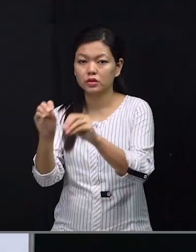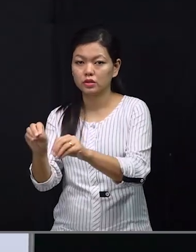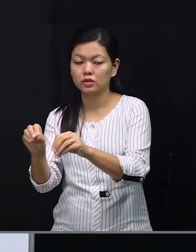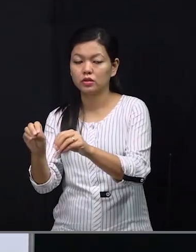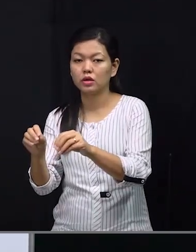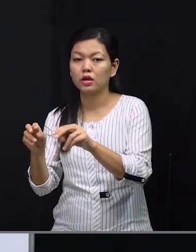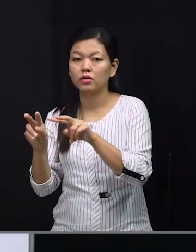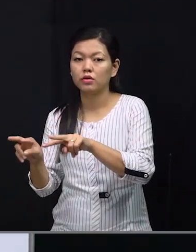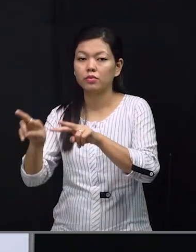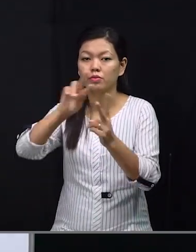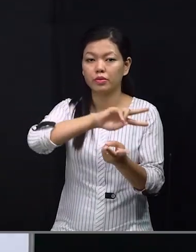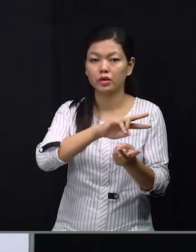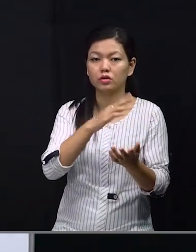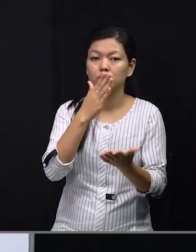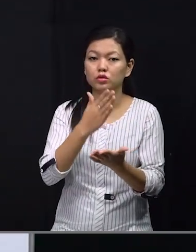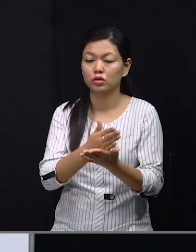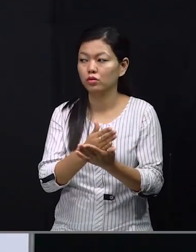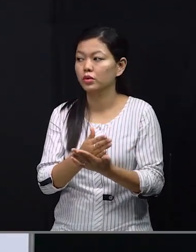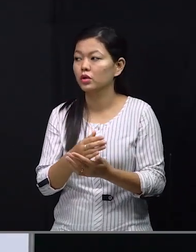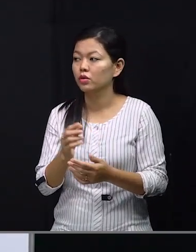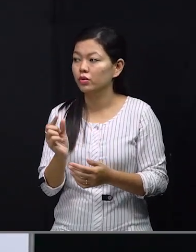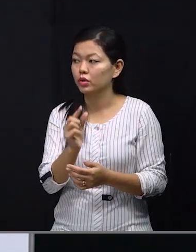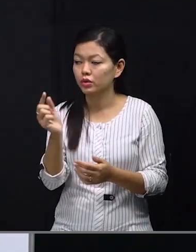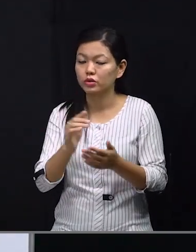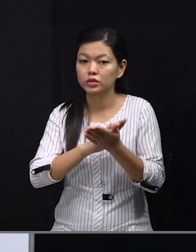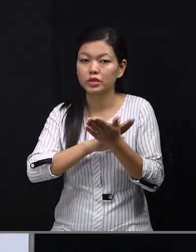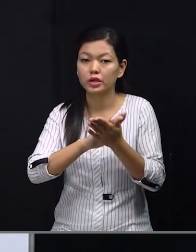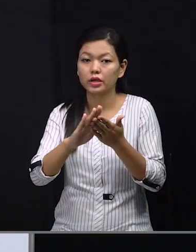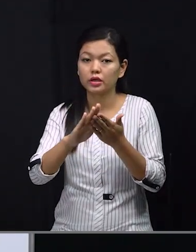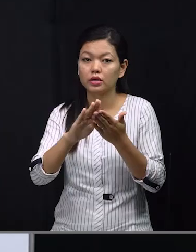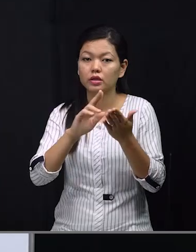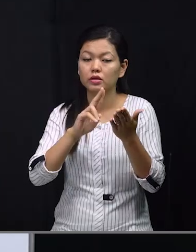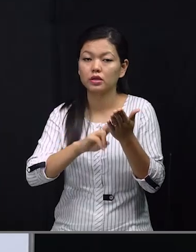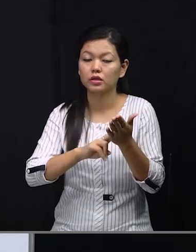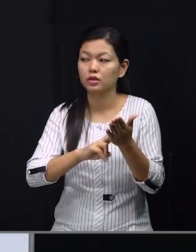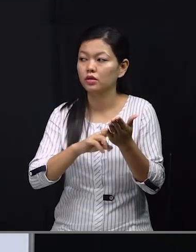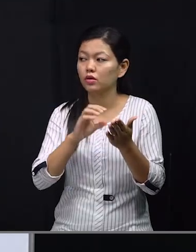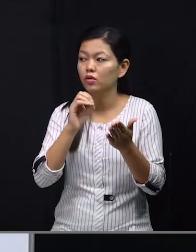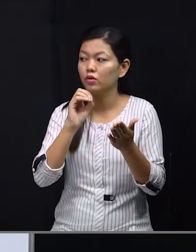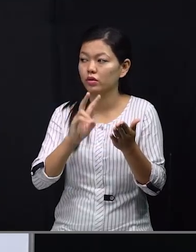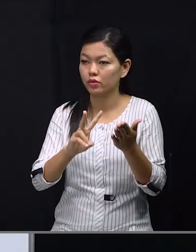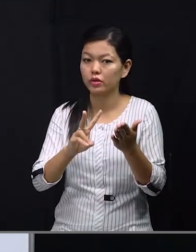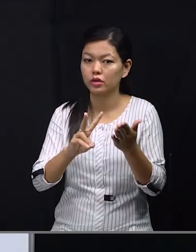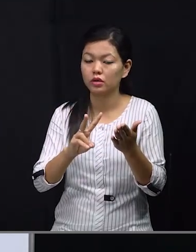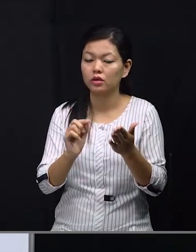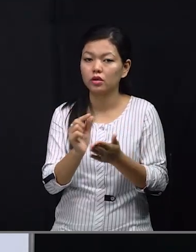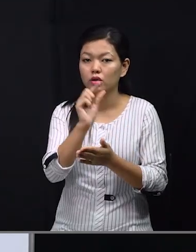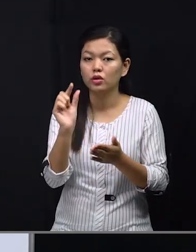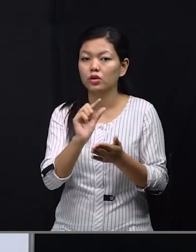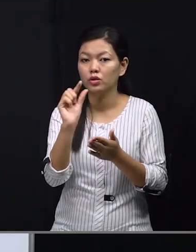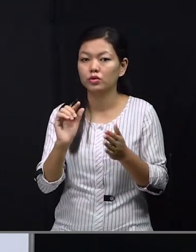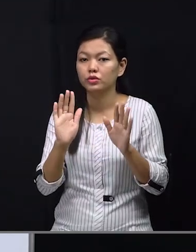The oxidizing agent, it will oxidize the hydrogen iodide that is formed, and therefore prevent it